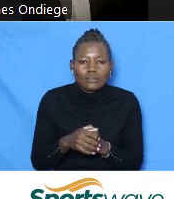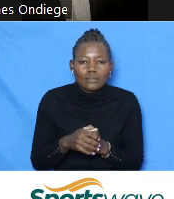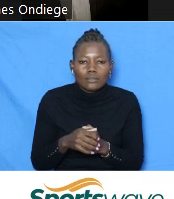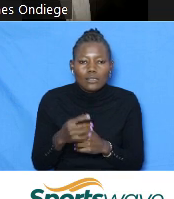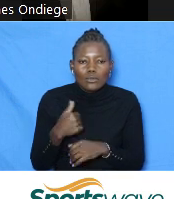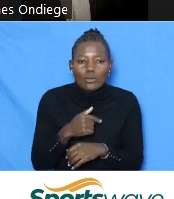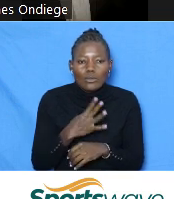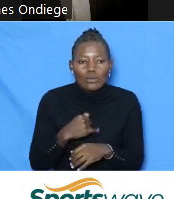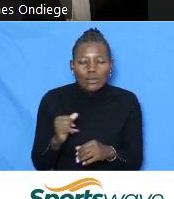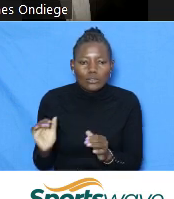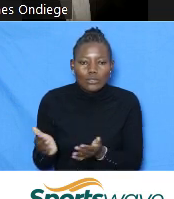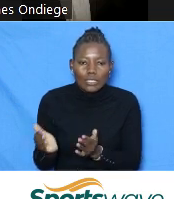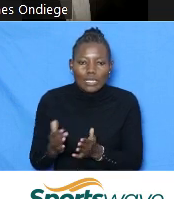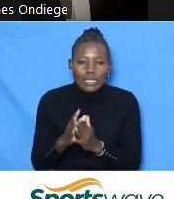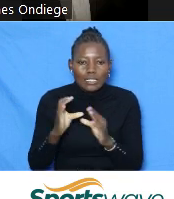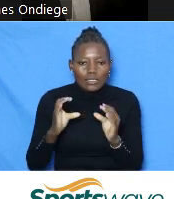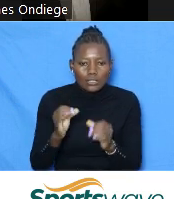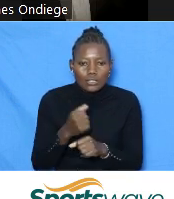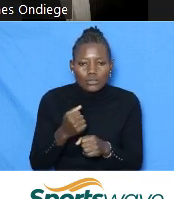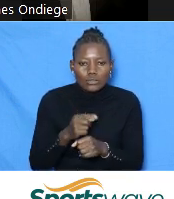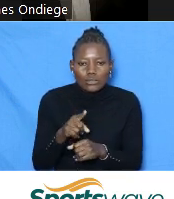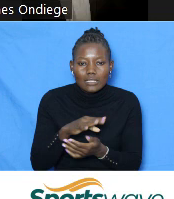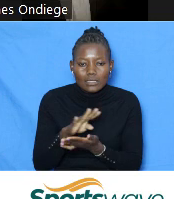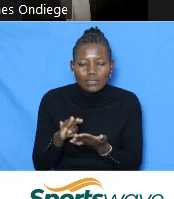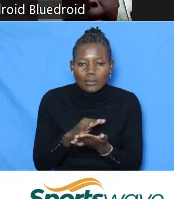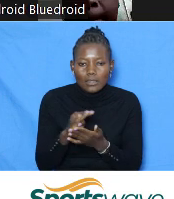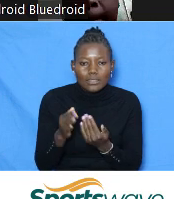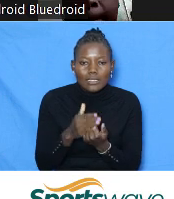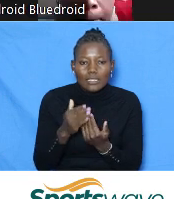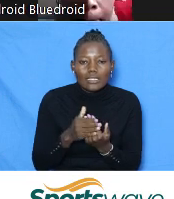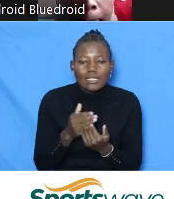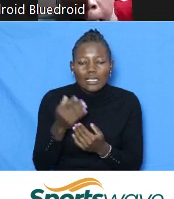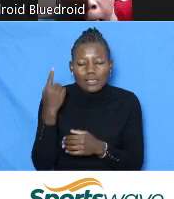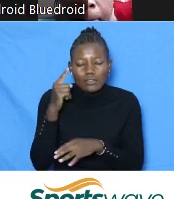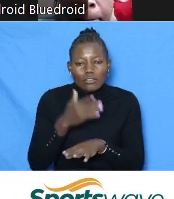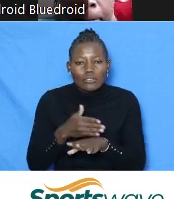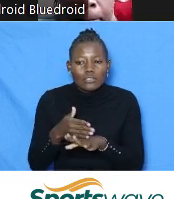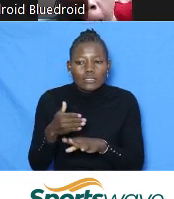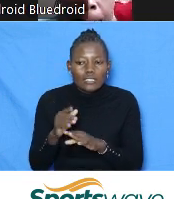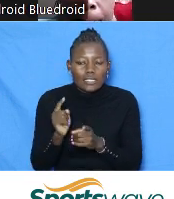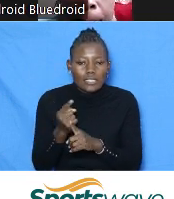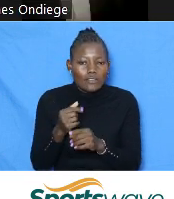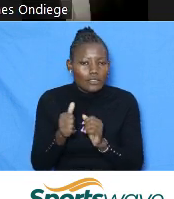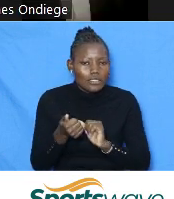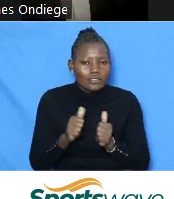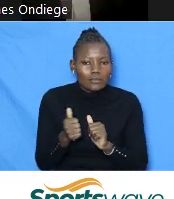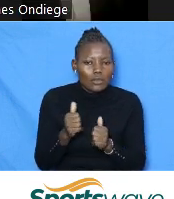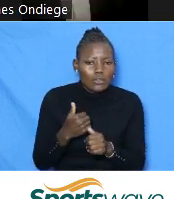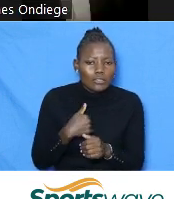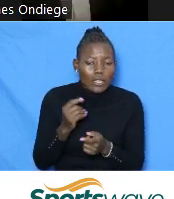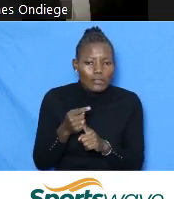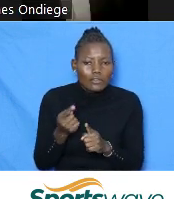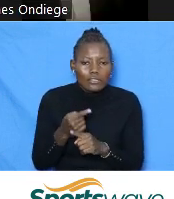like to encourage coaches to do these basic immediate care in sport injury courses. The different sports have got